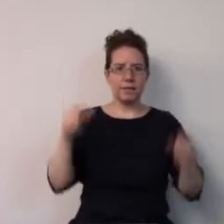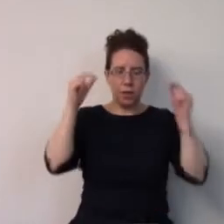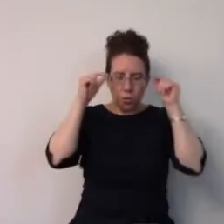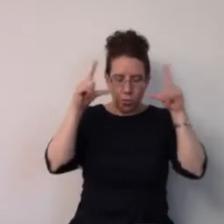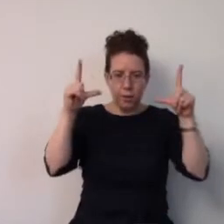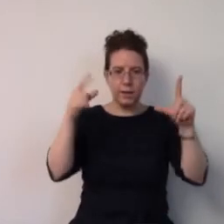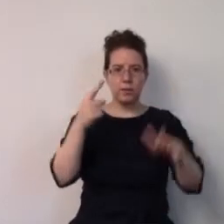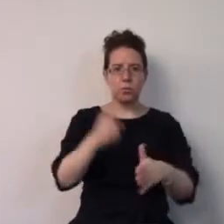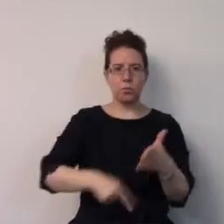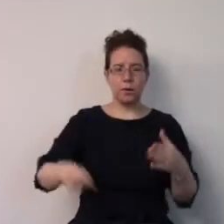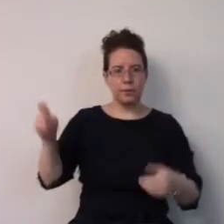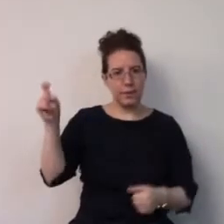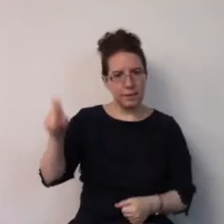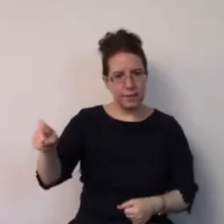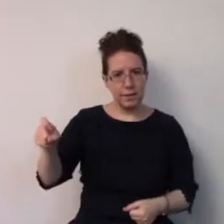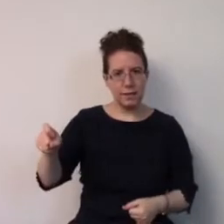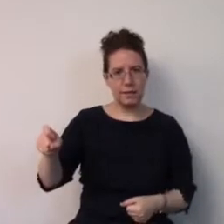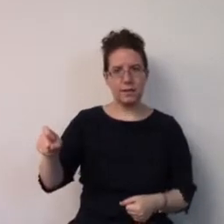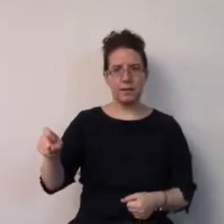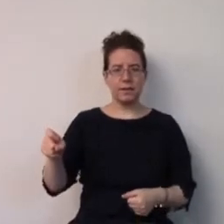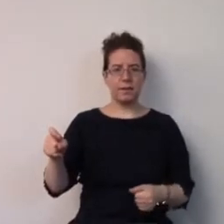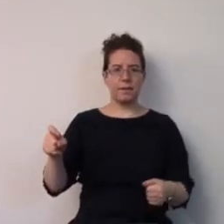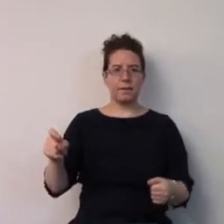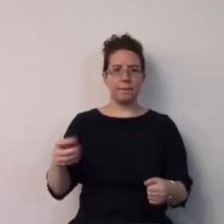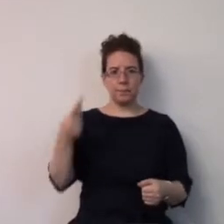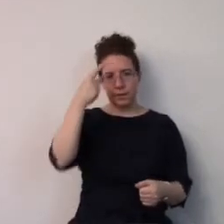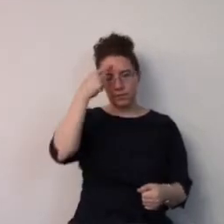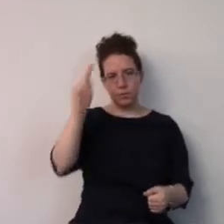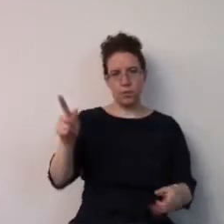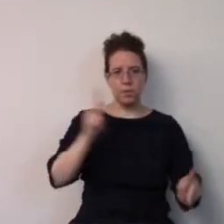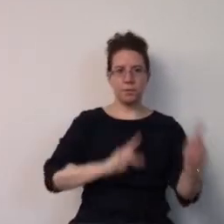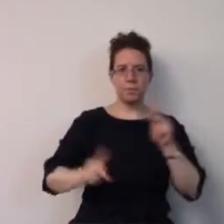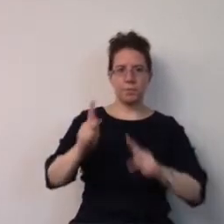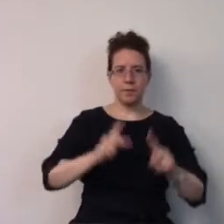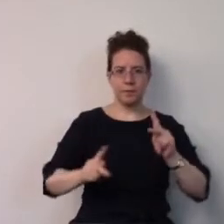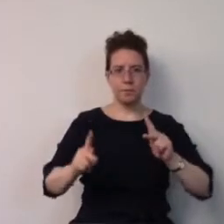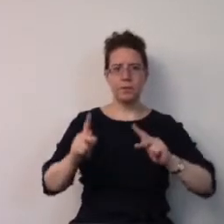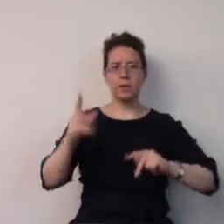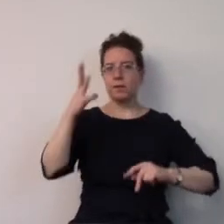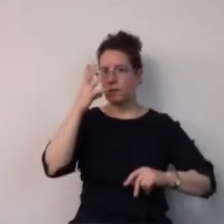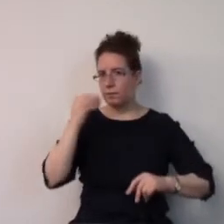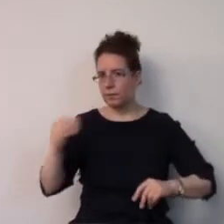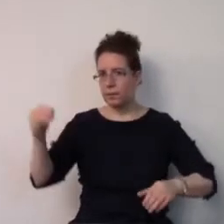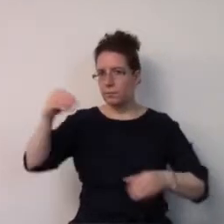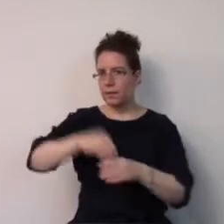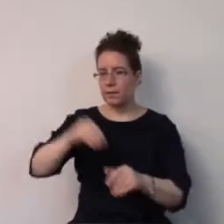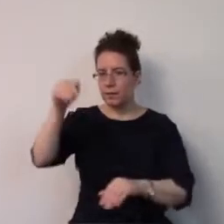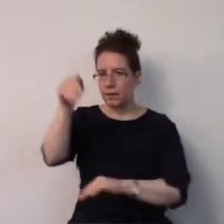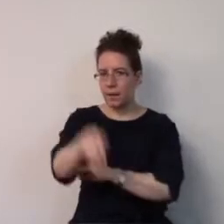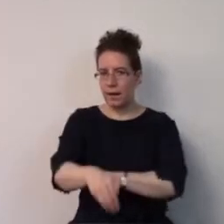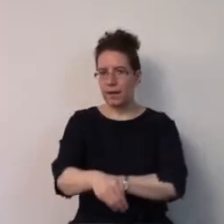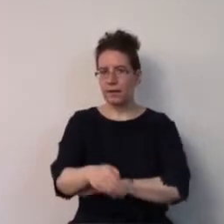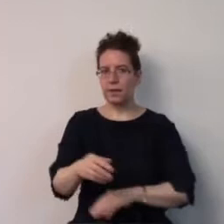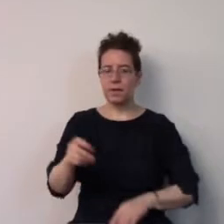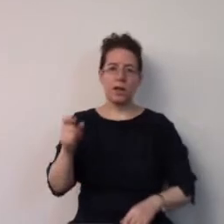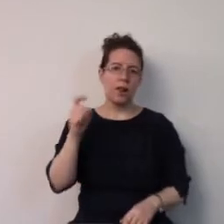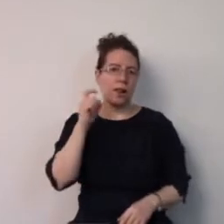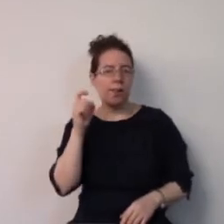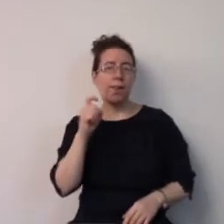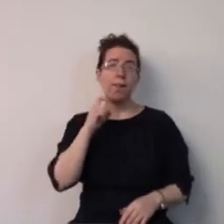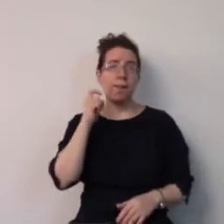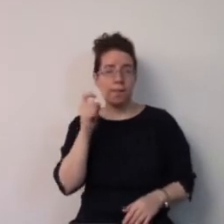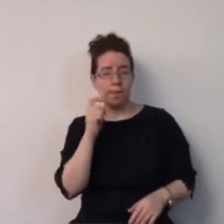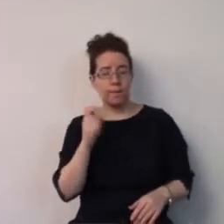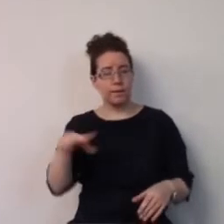sleep in the night, and they that be drunken are drunken in the night. But let us who are of the day be